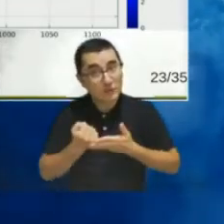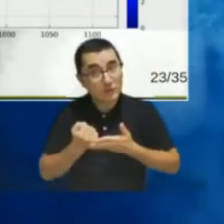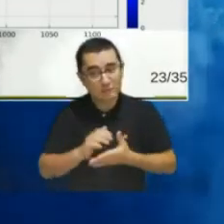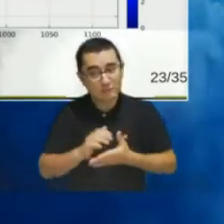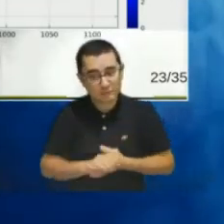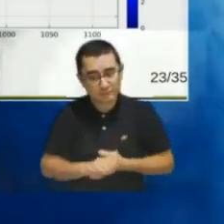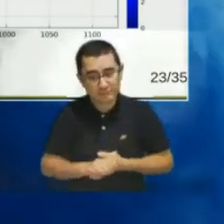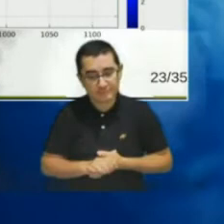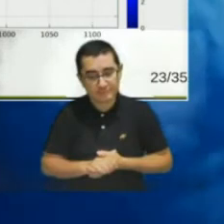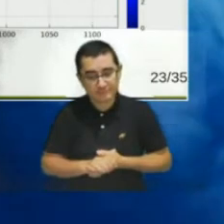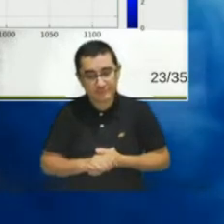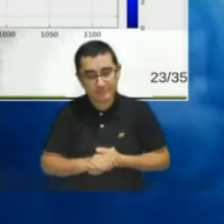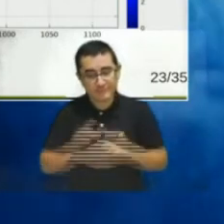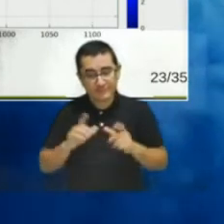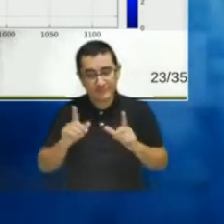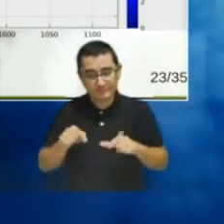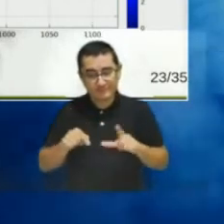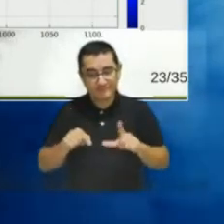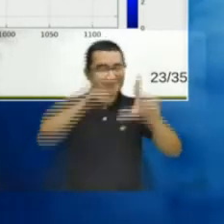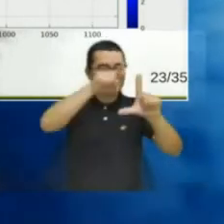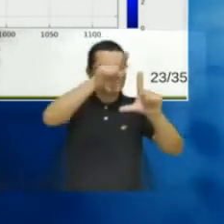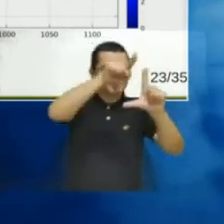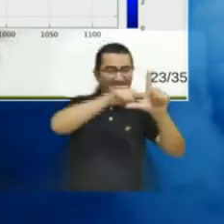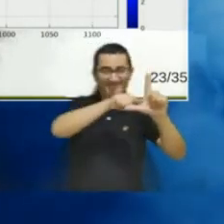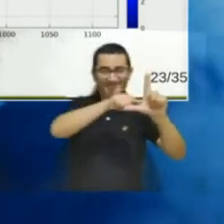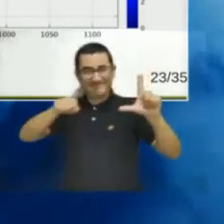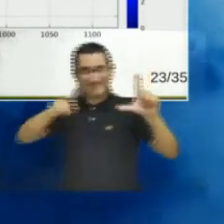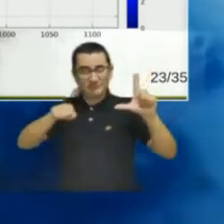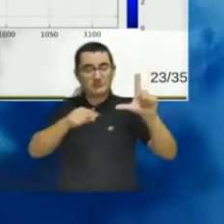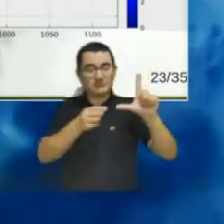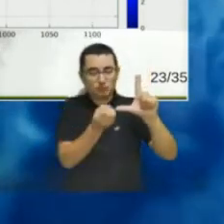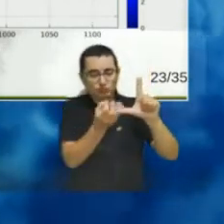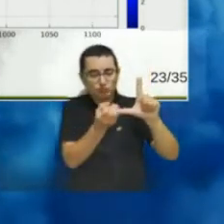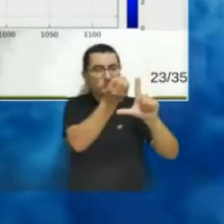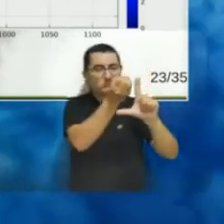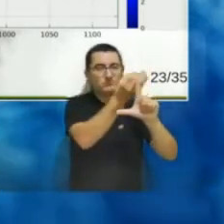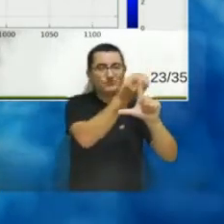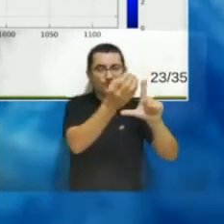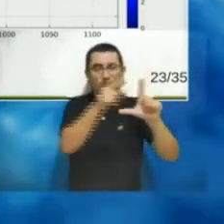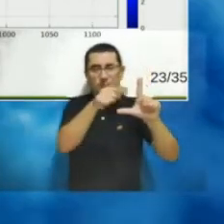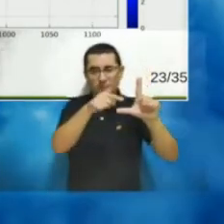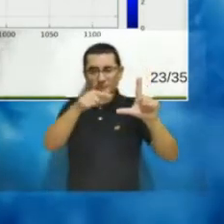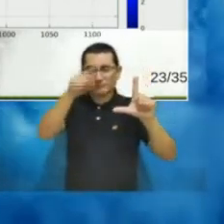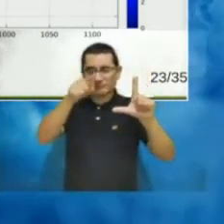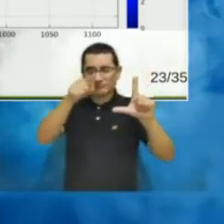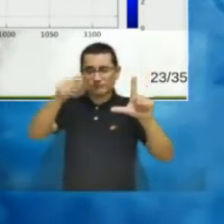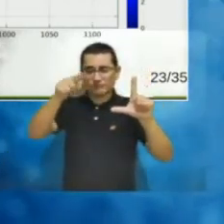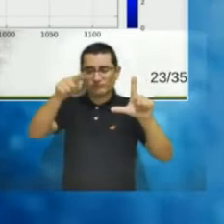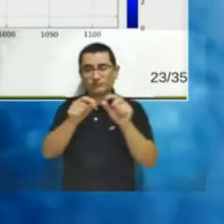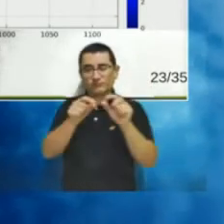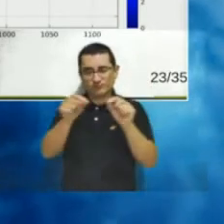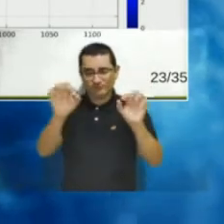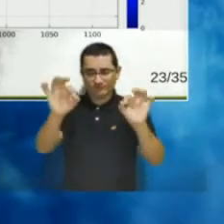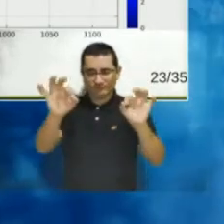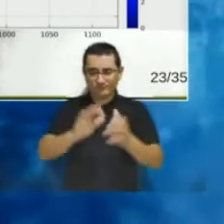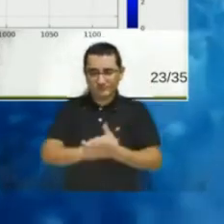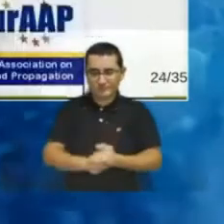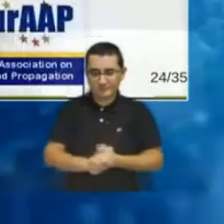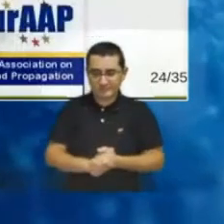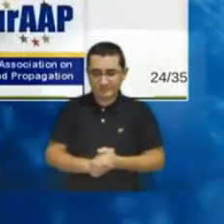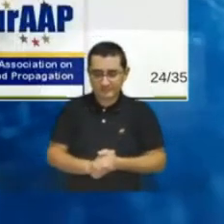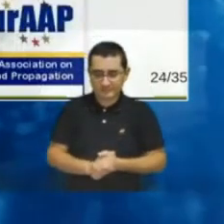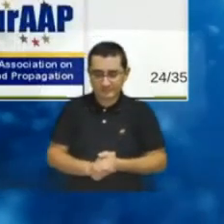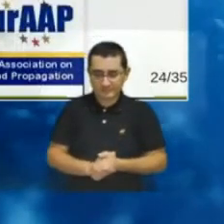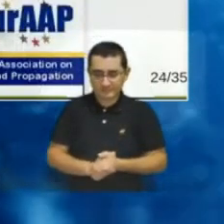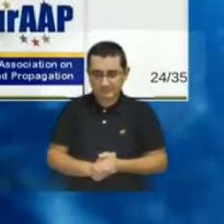properly, and also the generation system and the capture of the field. Okay, and then we